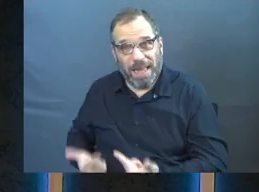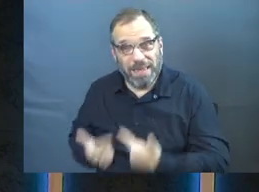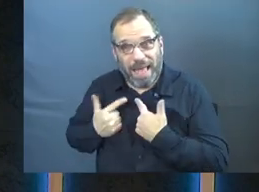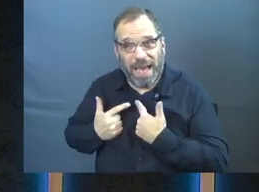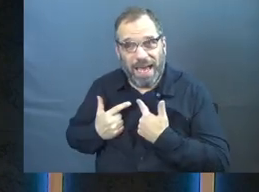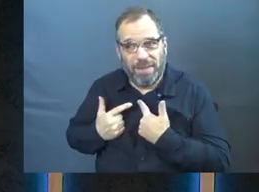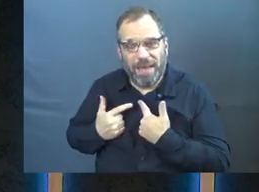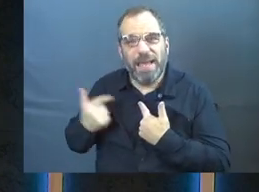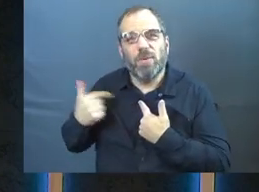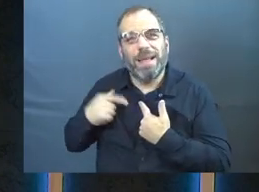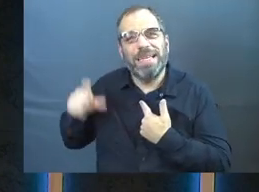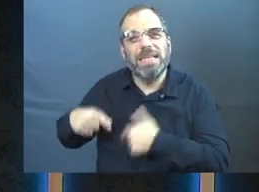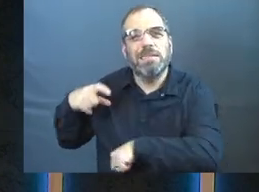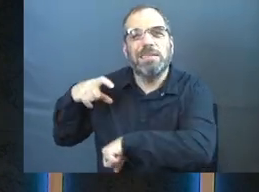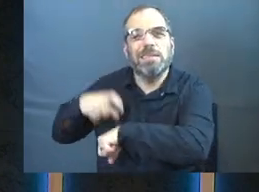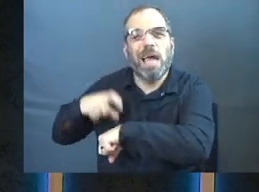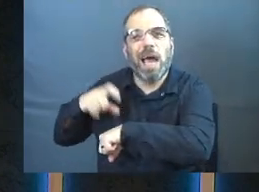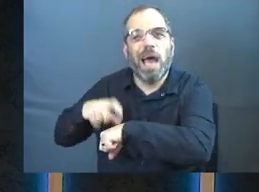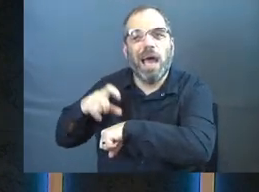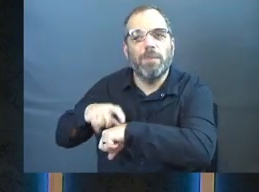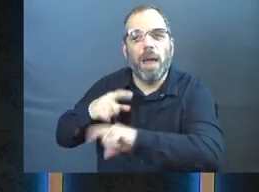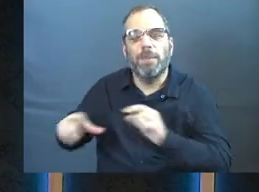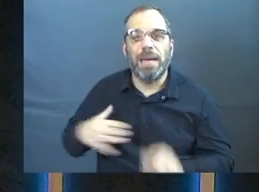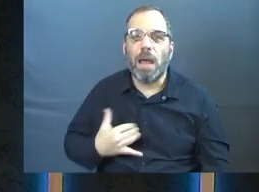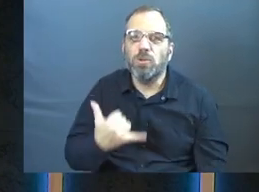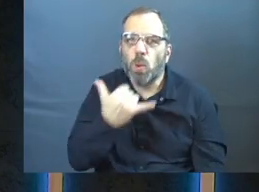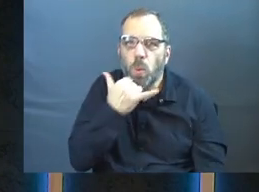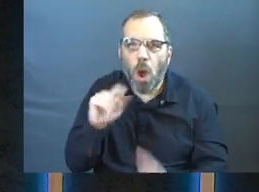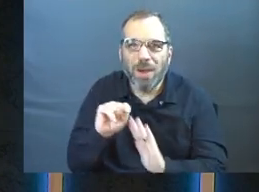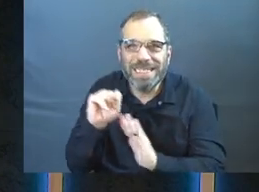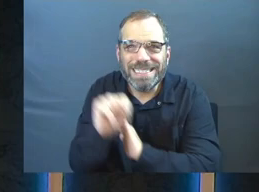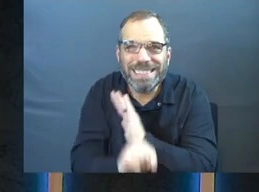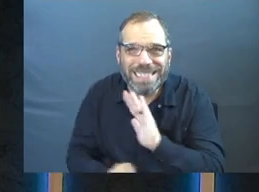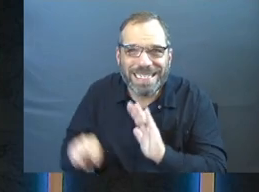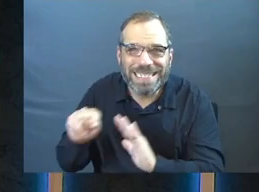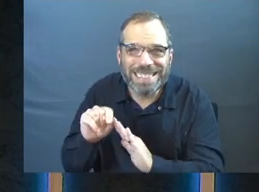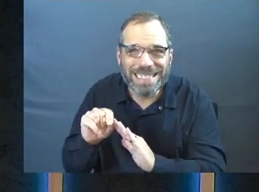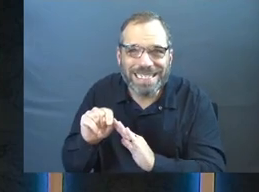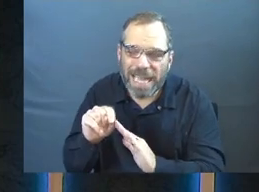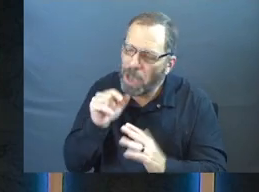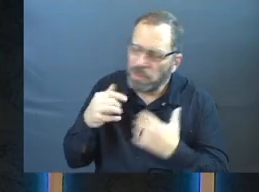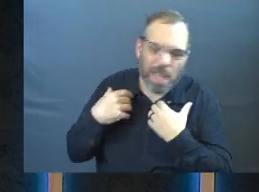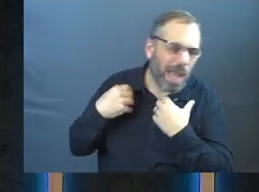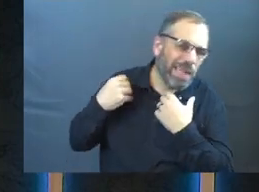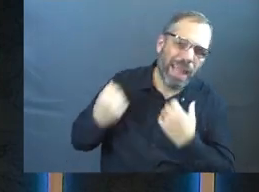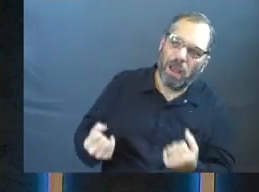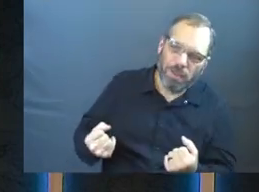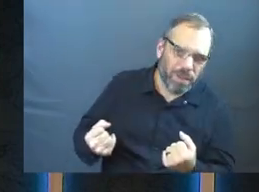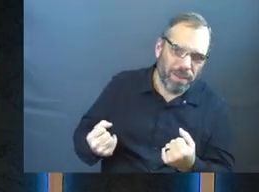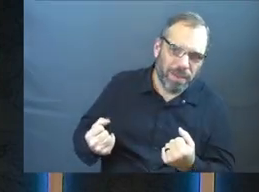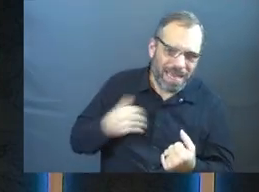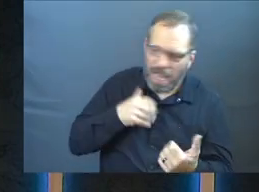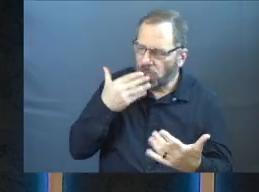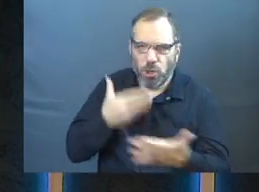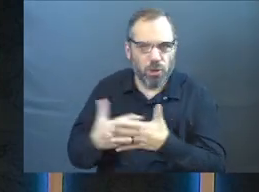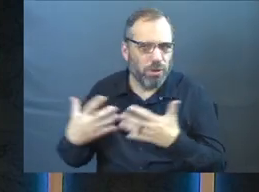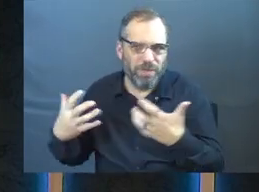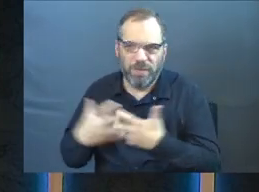And I need a little bit of time. But I was in the wrong season and I was not healthy and I was not a